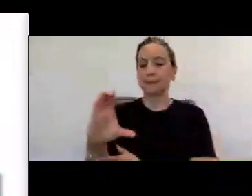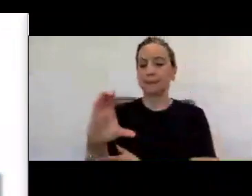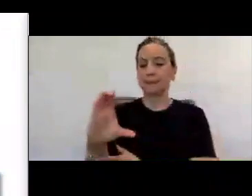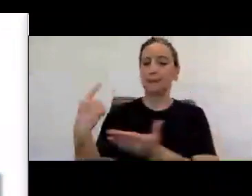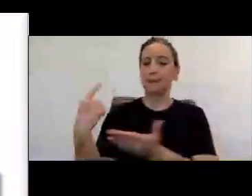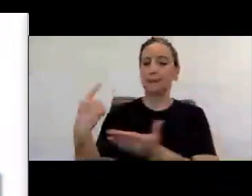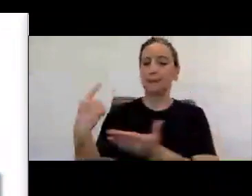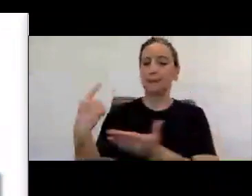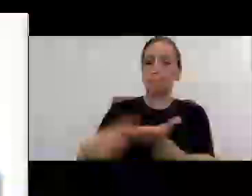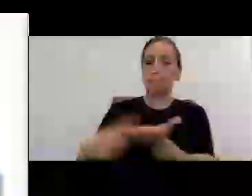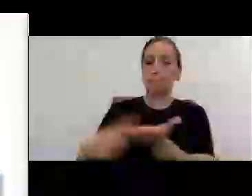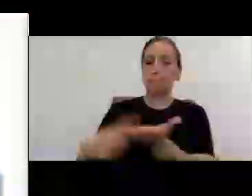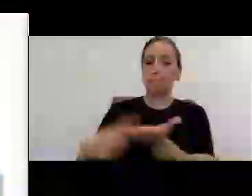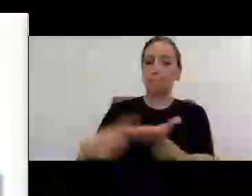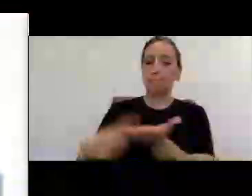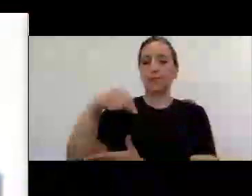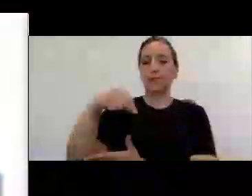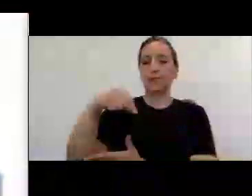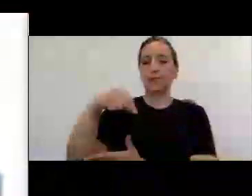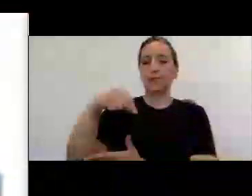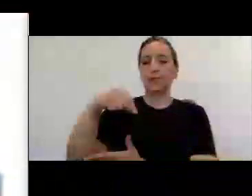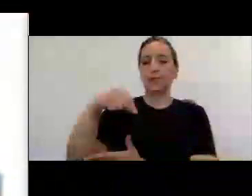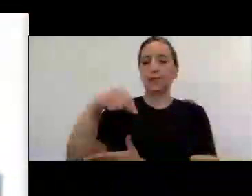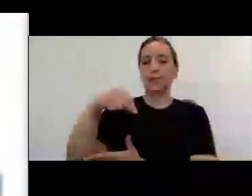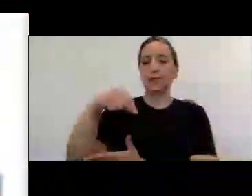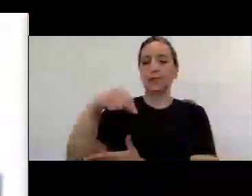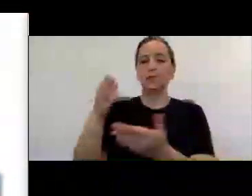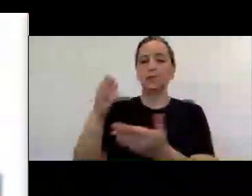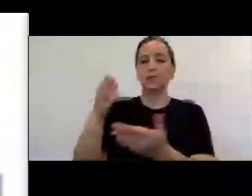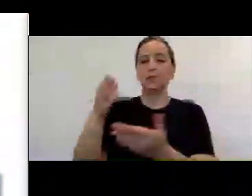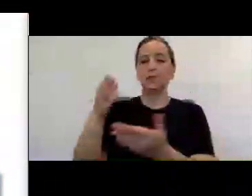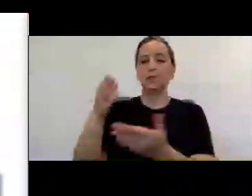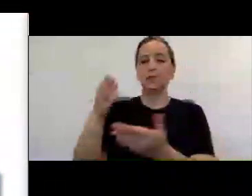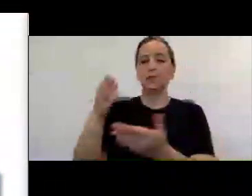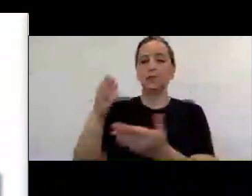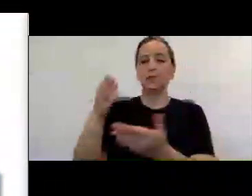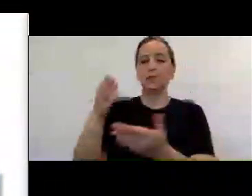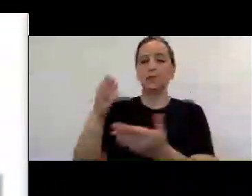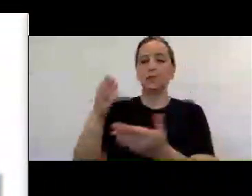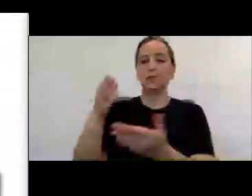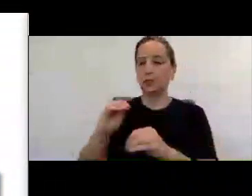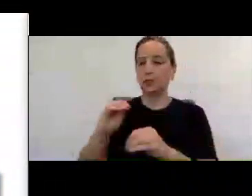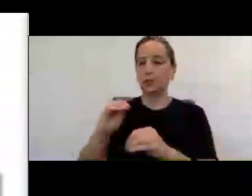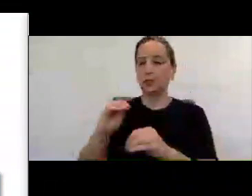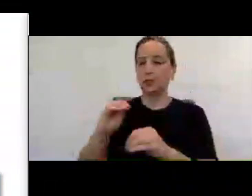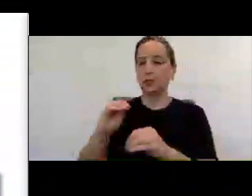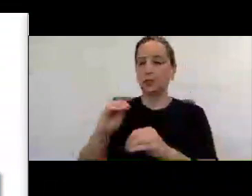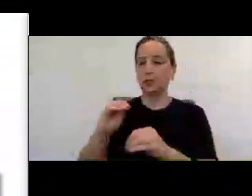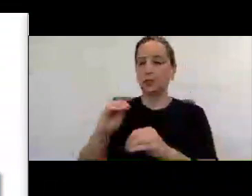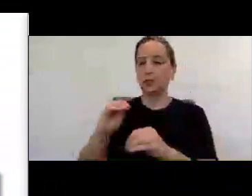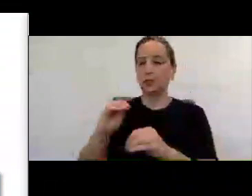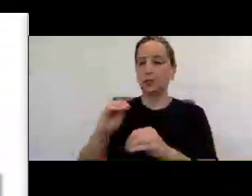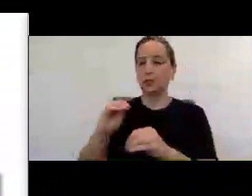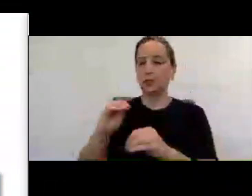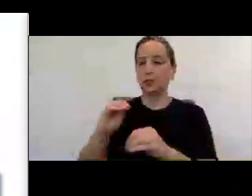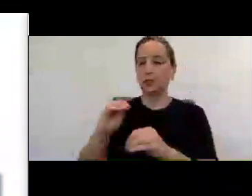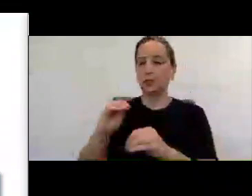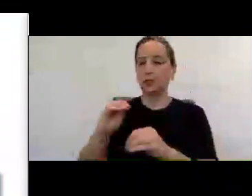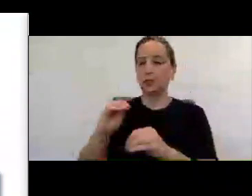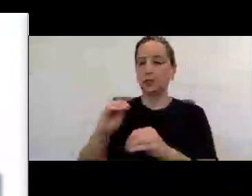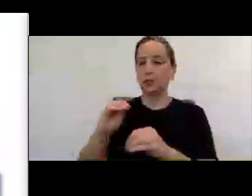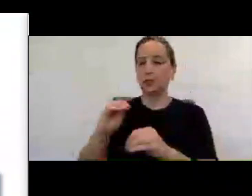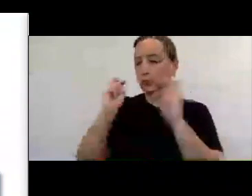about LGBTQ rights in housing and how our regulations establish those protections, and getting into more detail on that topic. So I encourage